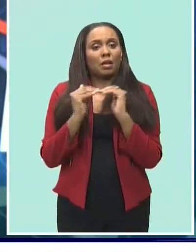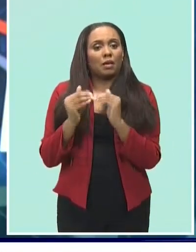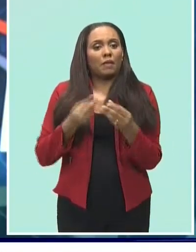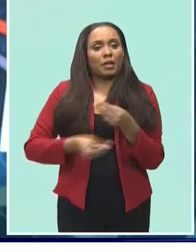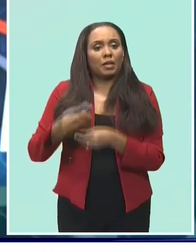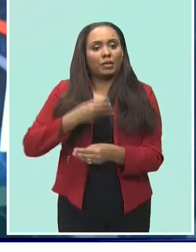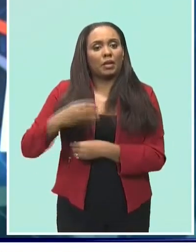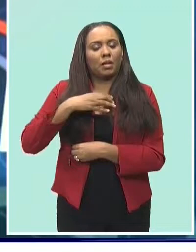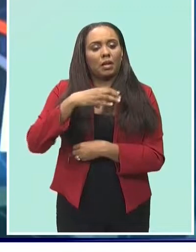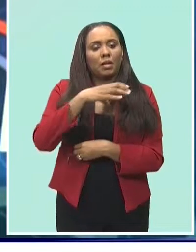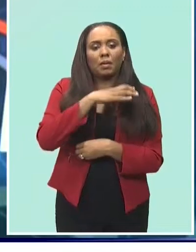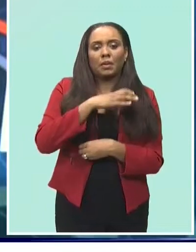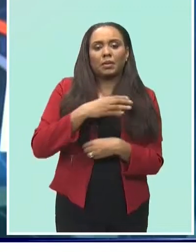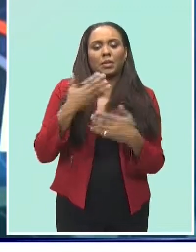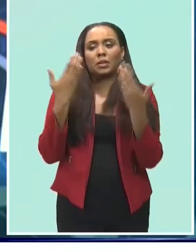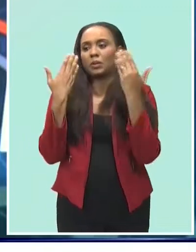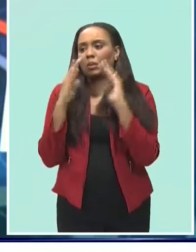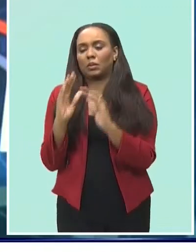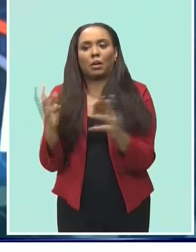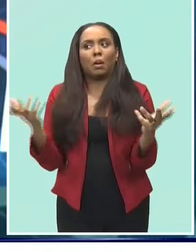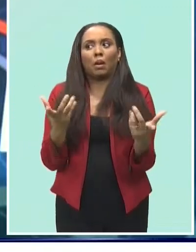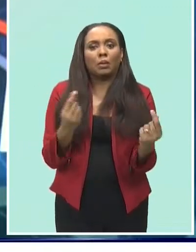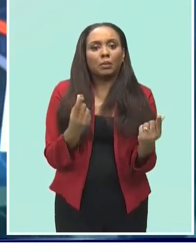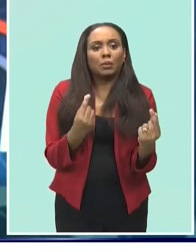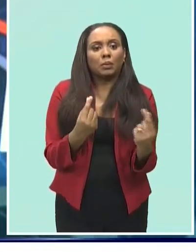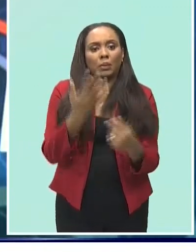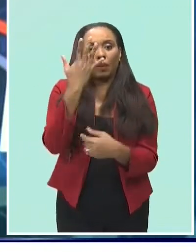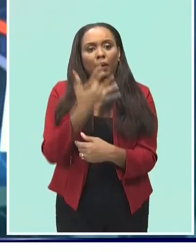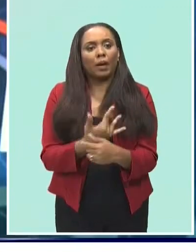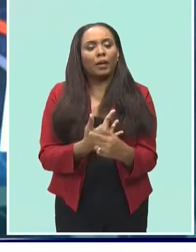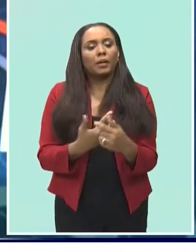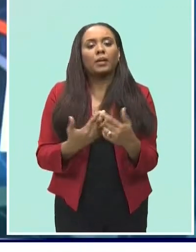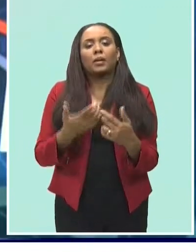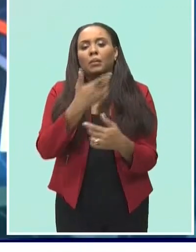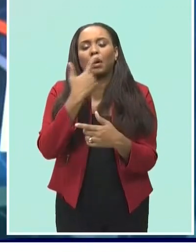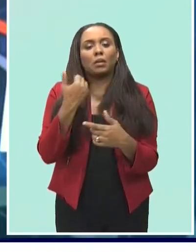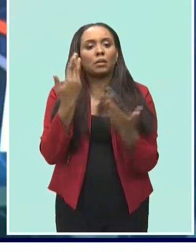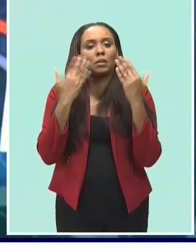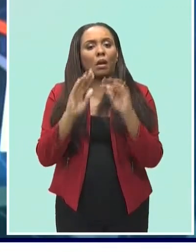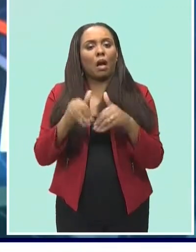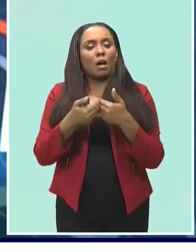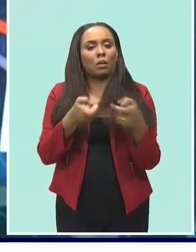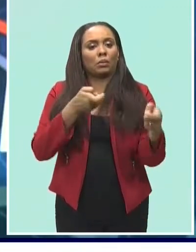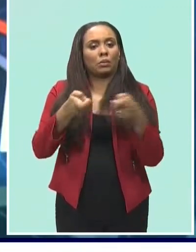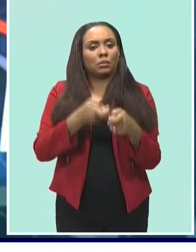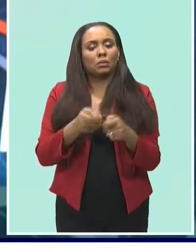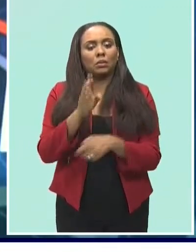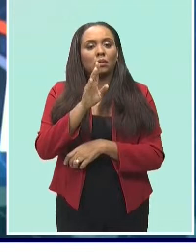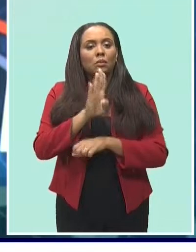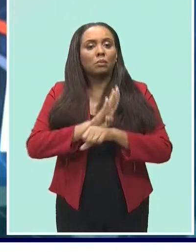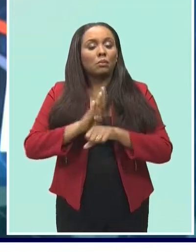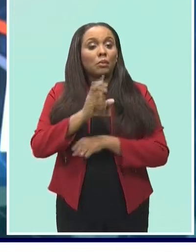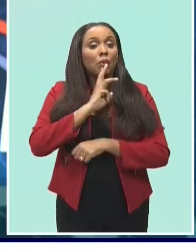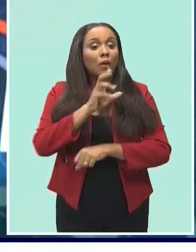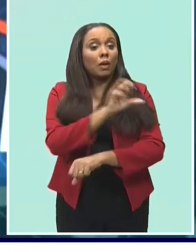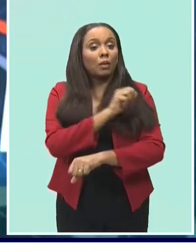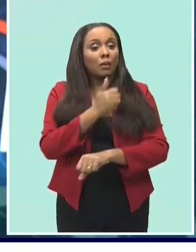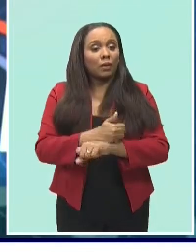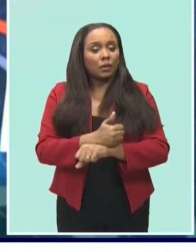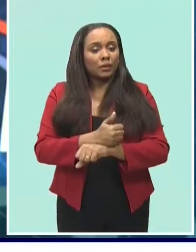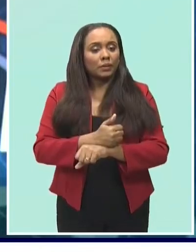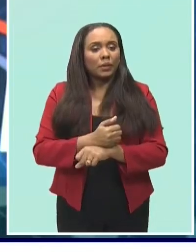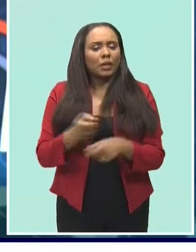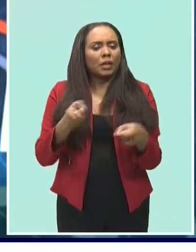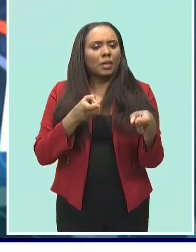between a rock and a hard place when it comes to regulating the Barbados Water Authority. That's according to Director of Utilities Regulation,